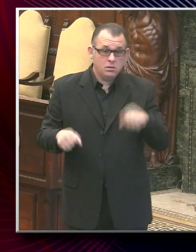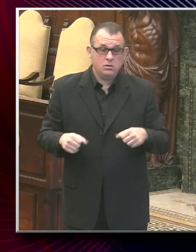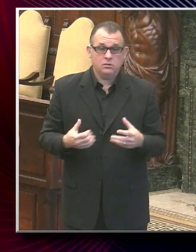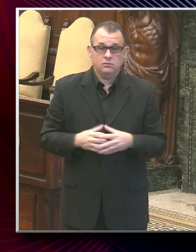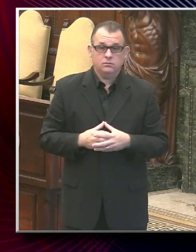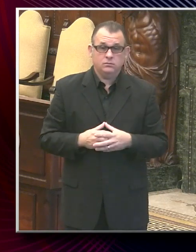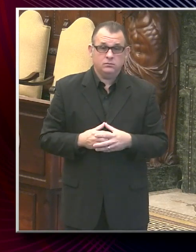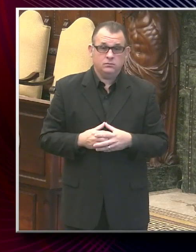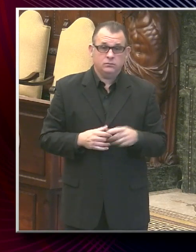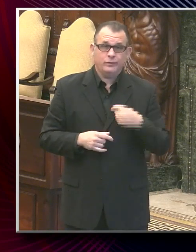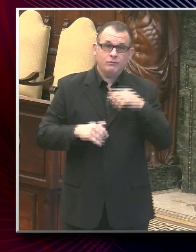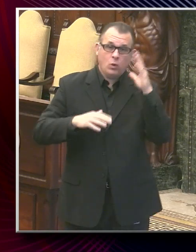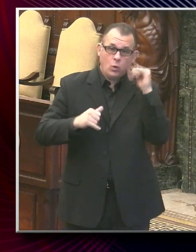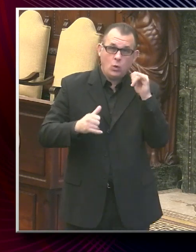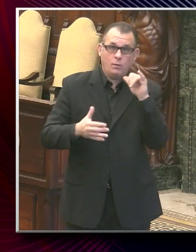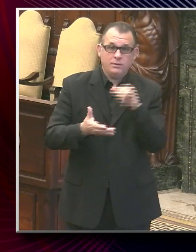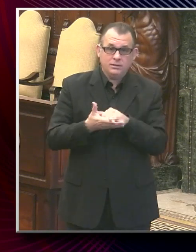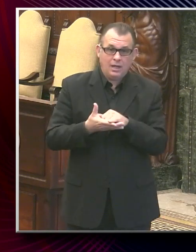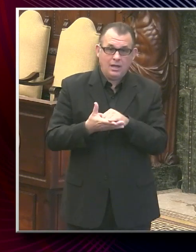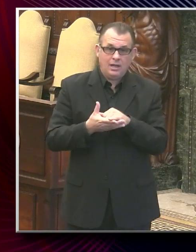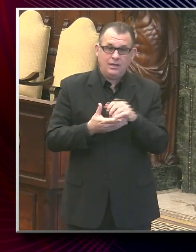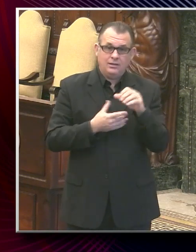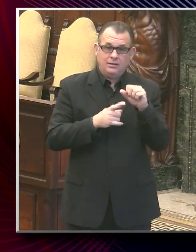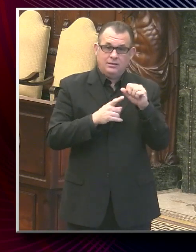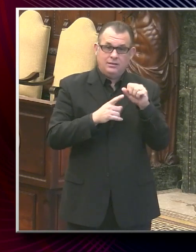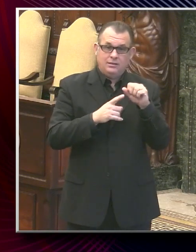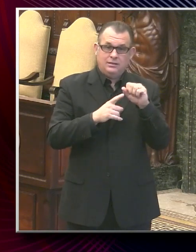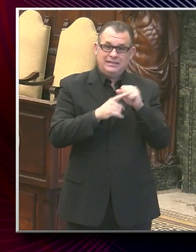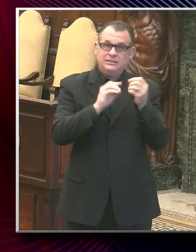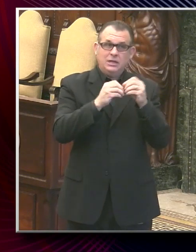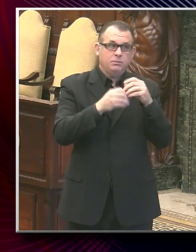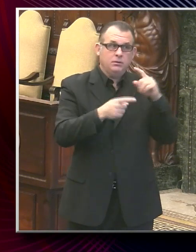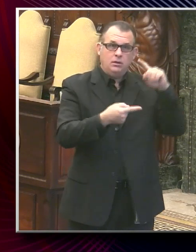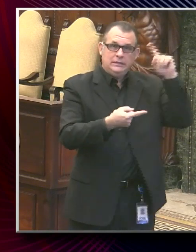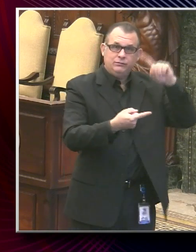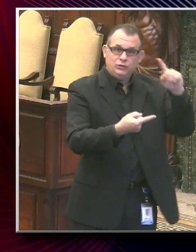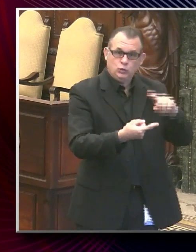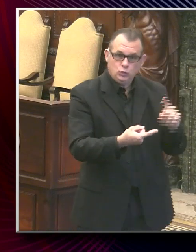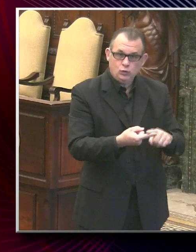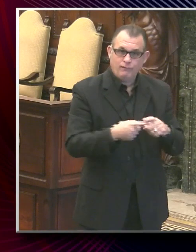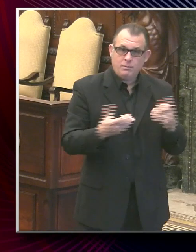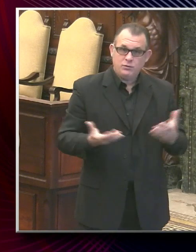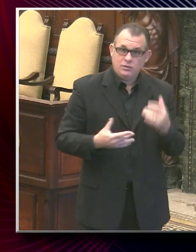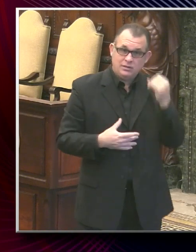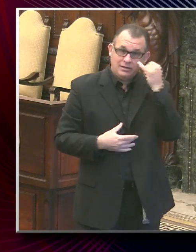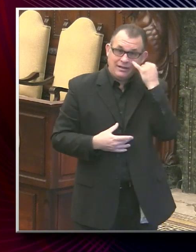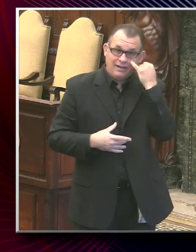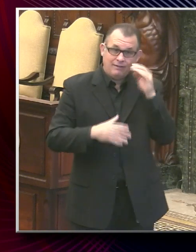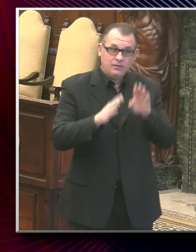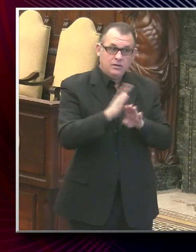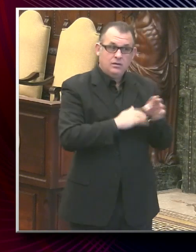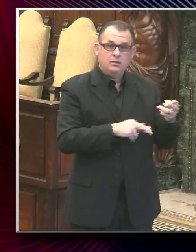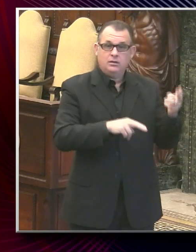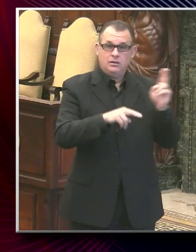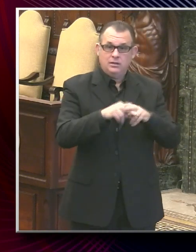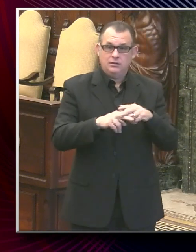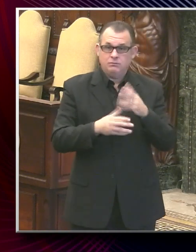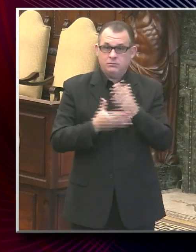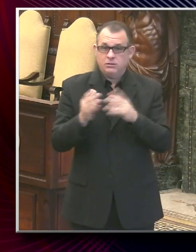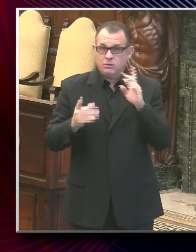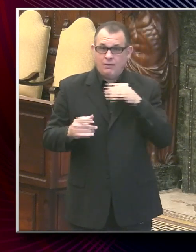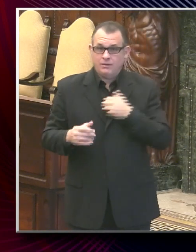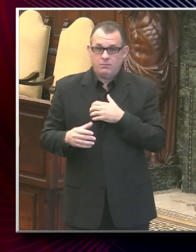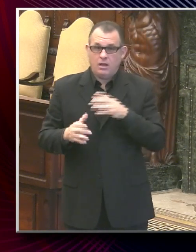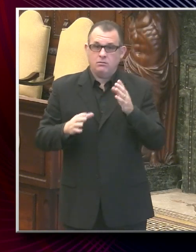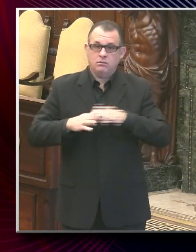We certainly hope that the case rates go down from here. If we were to get a big surge, there was some possibility that we would have a broader shutdown across the